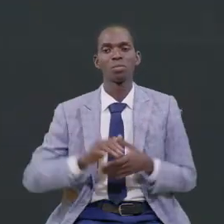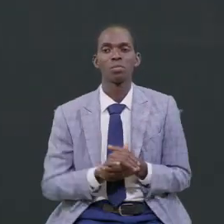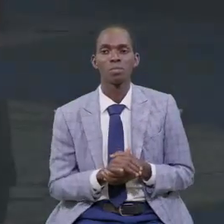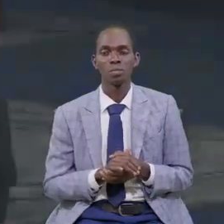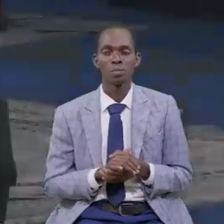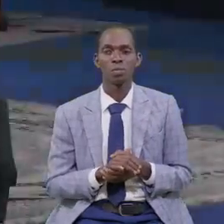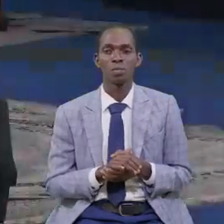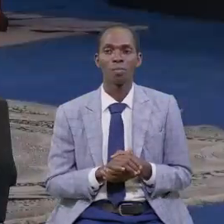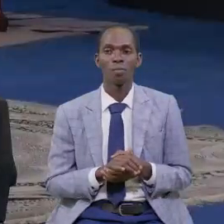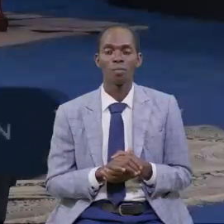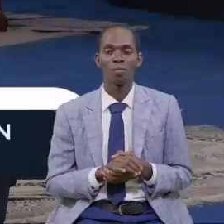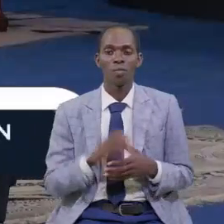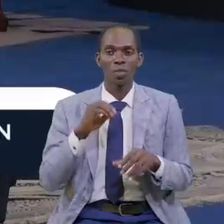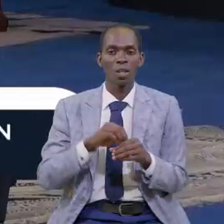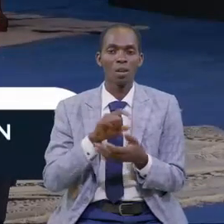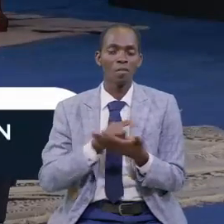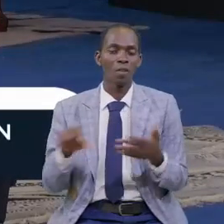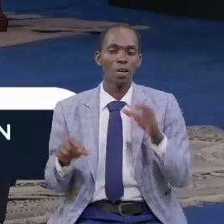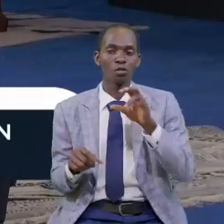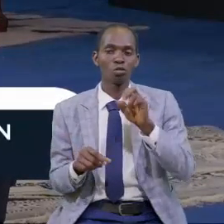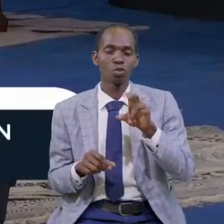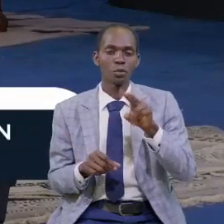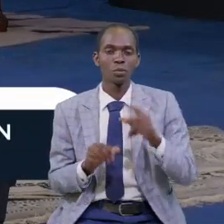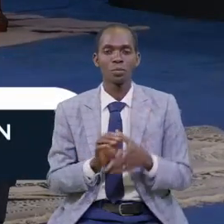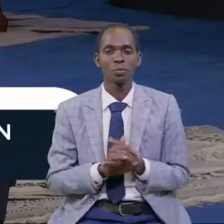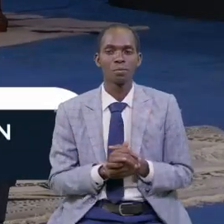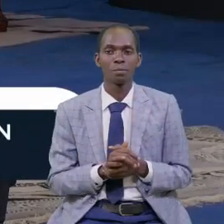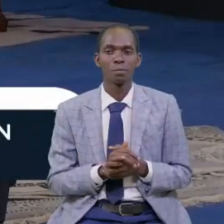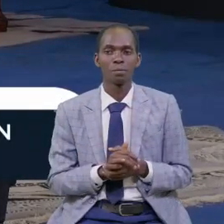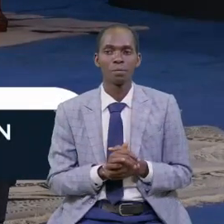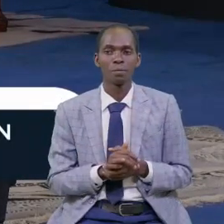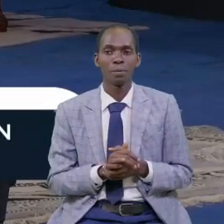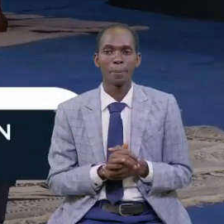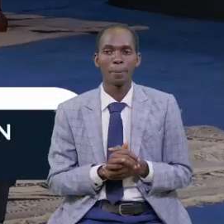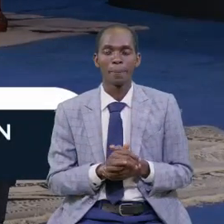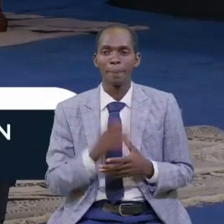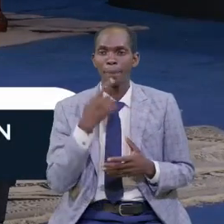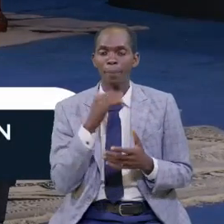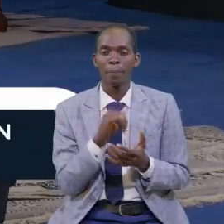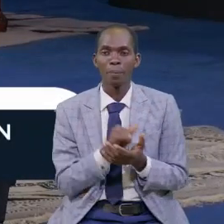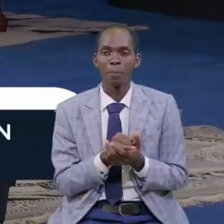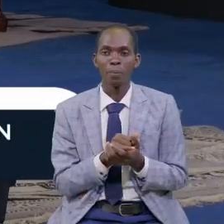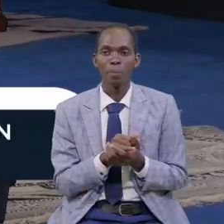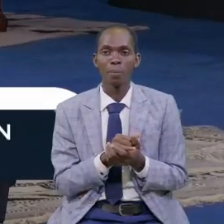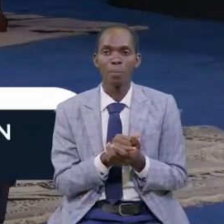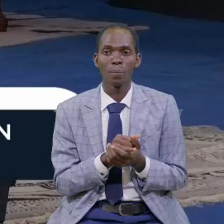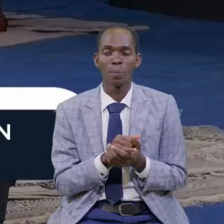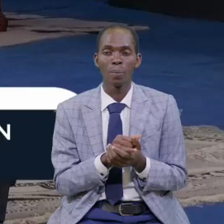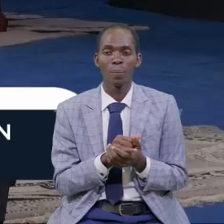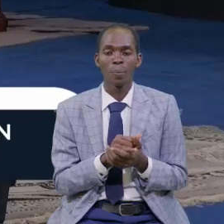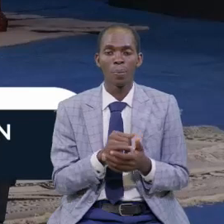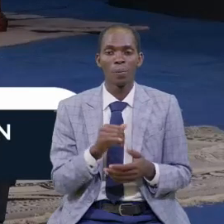12, it says, kiss the Son, honor the